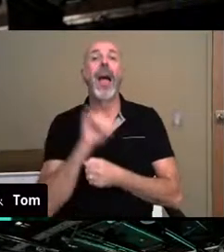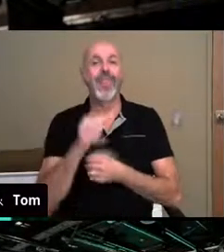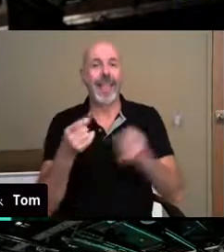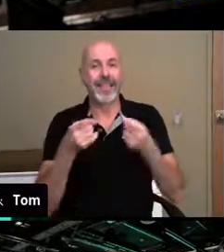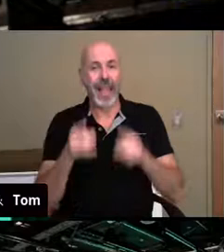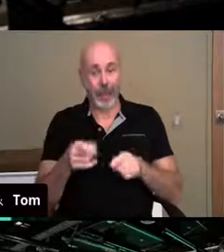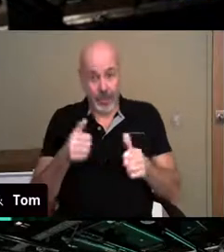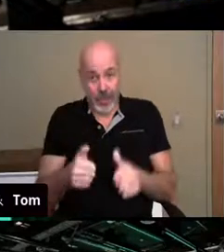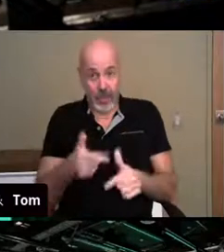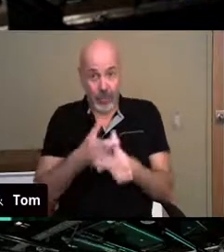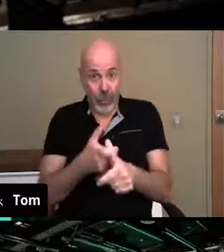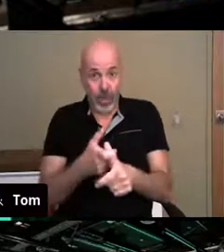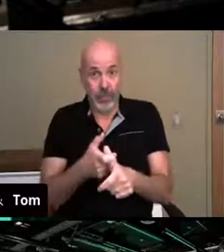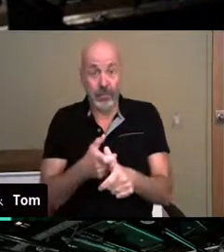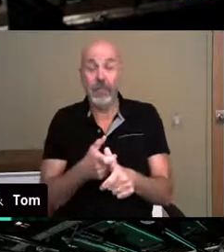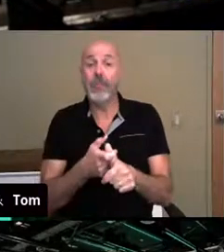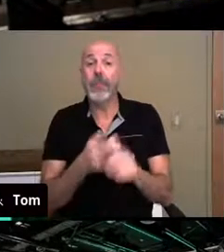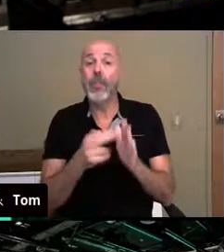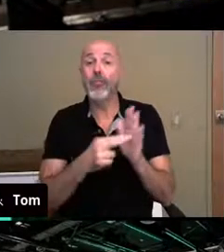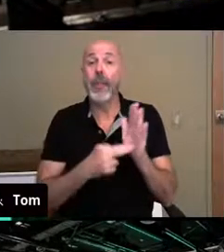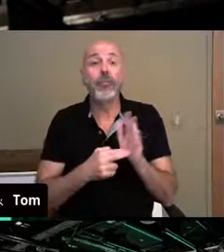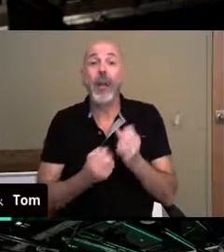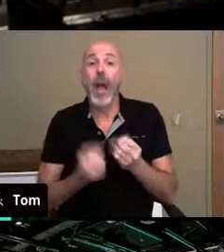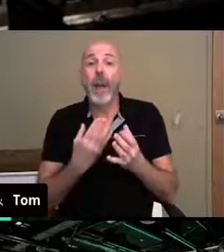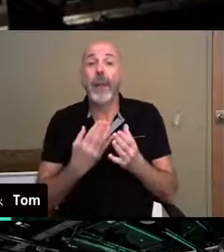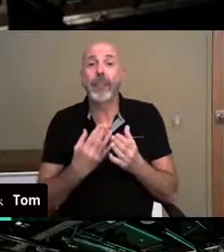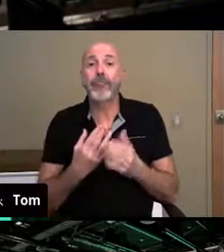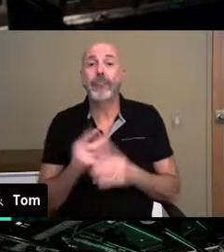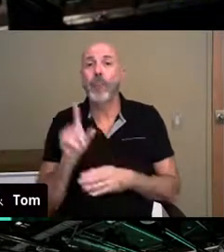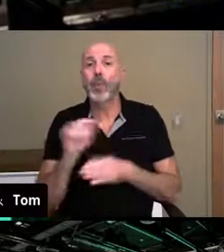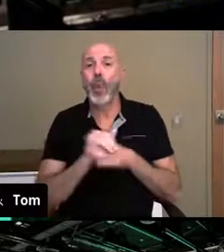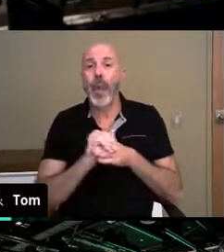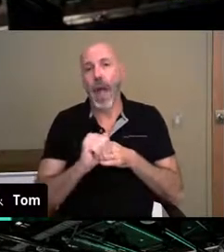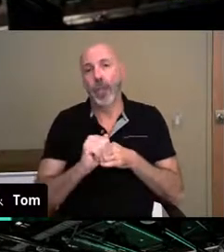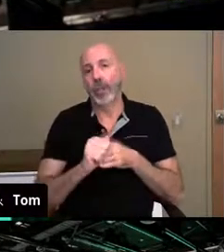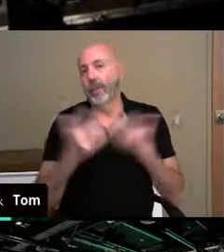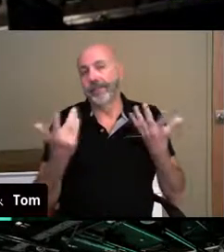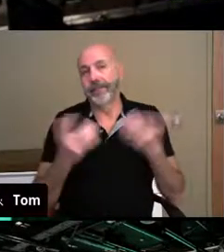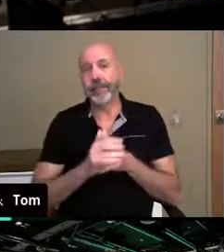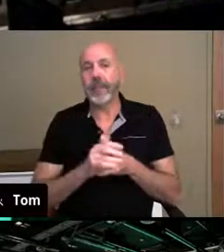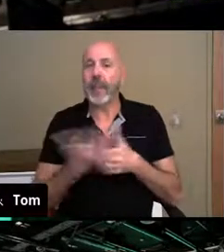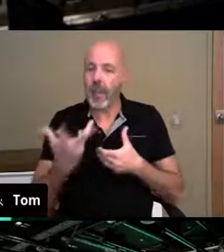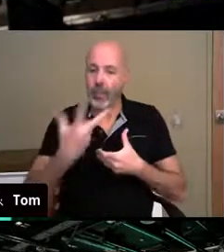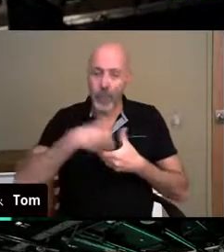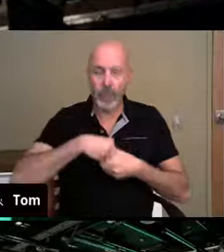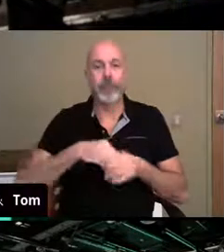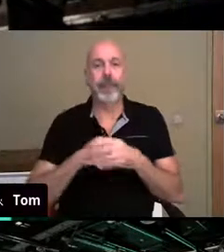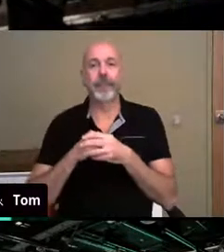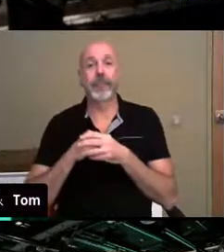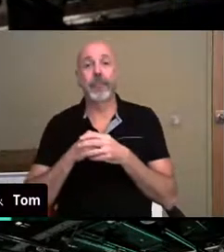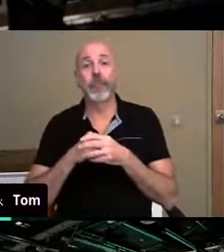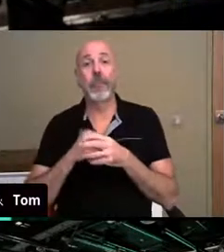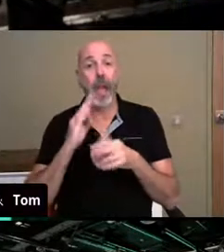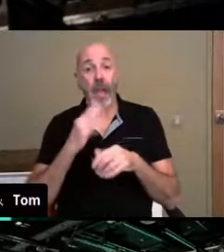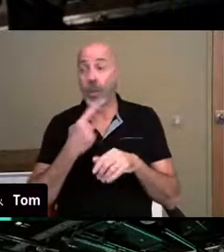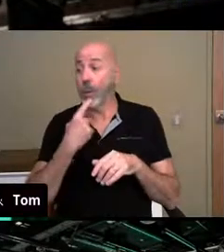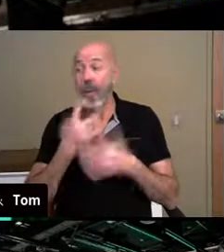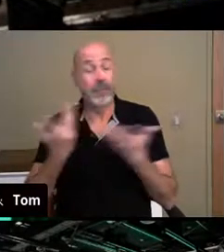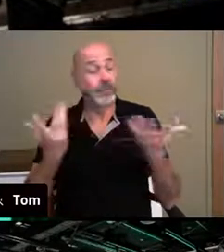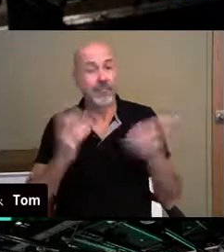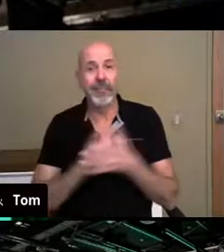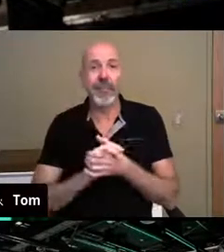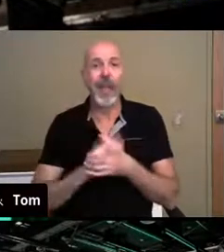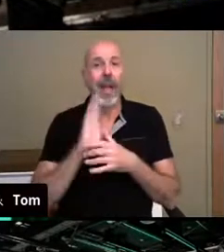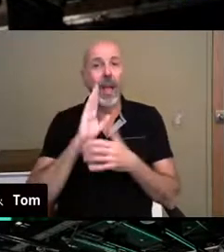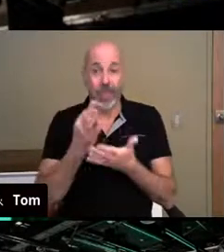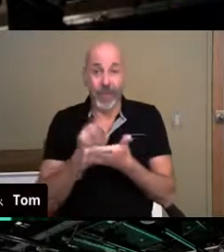Run. And it's $20 to register. You're part of this organization and this event. And it's going, as you said, it's going to a